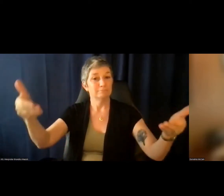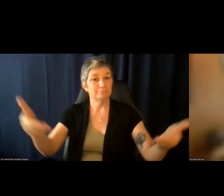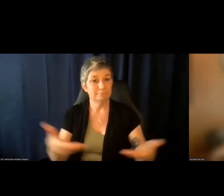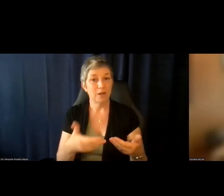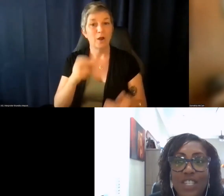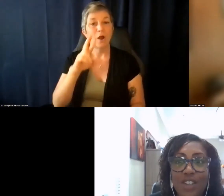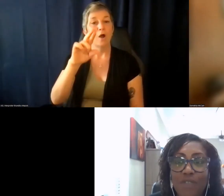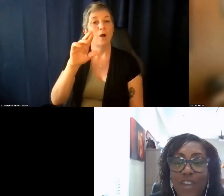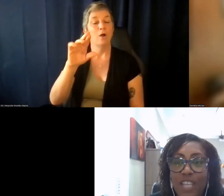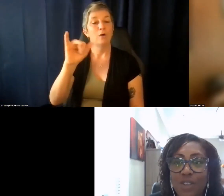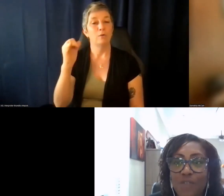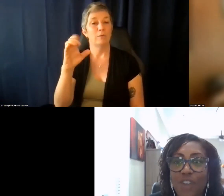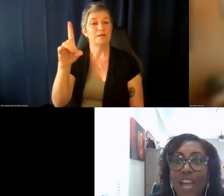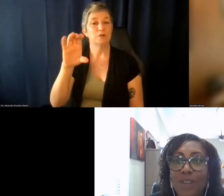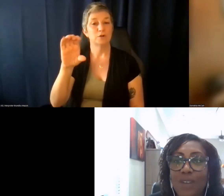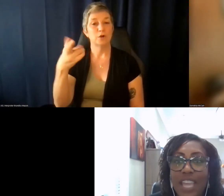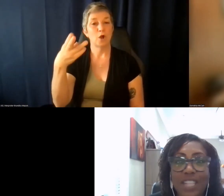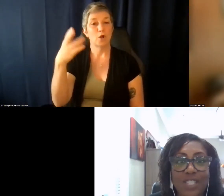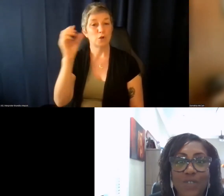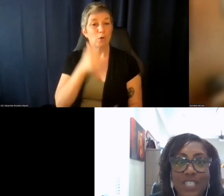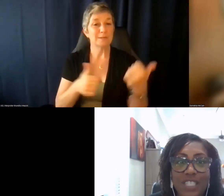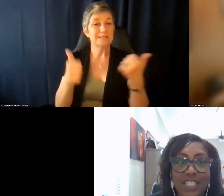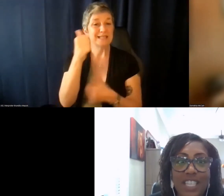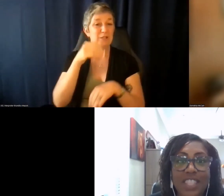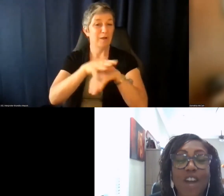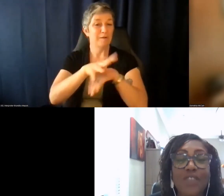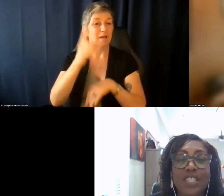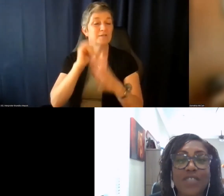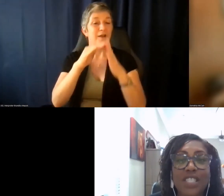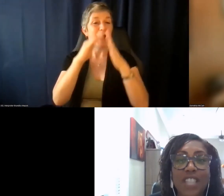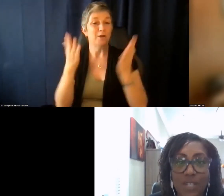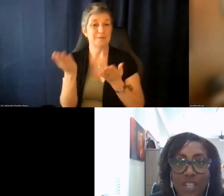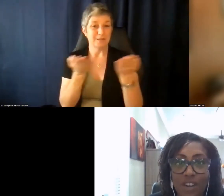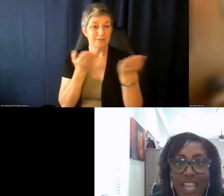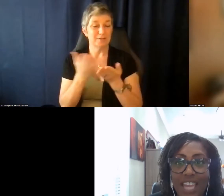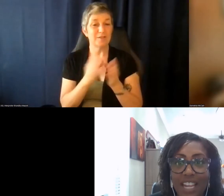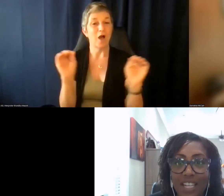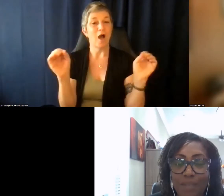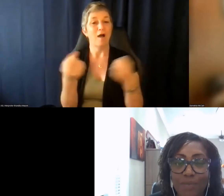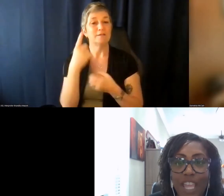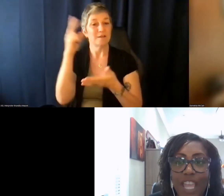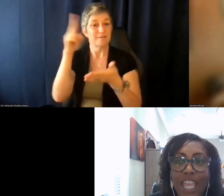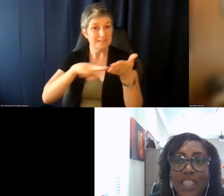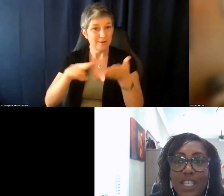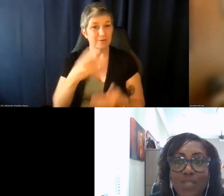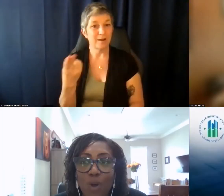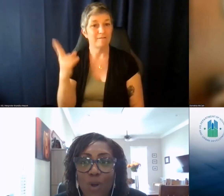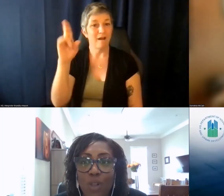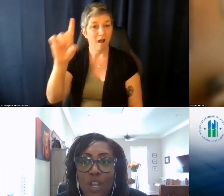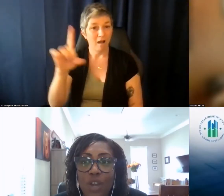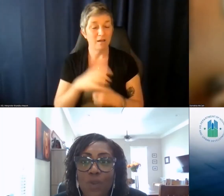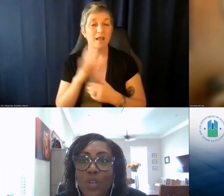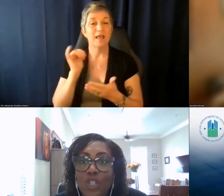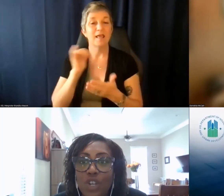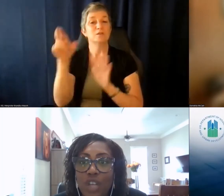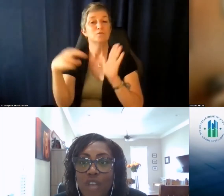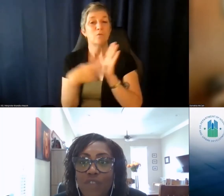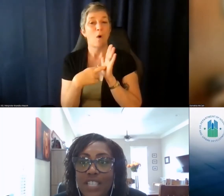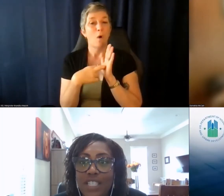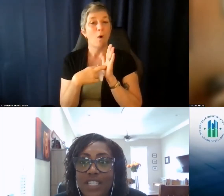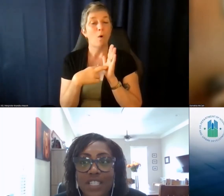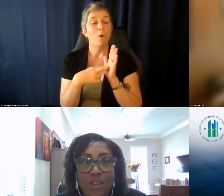Cho, Senior Advisor for Housing and Services in the Office of the Secretary at HUD. In this role,